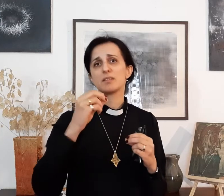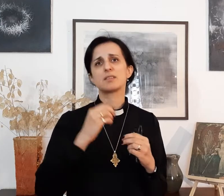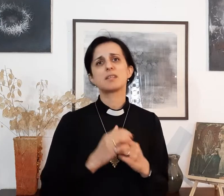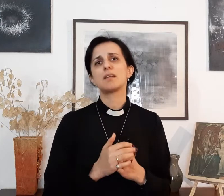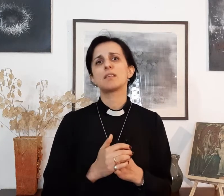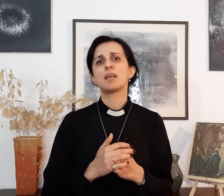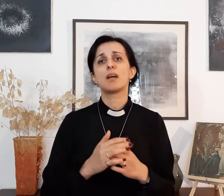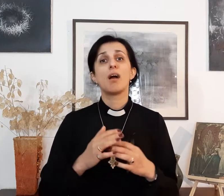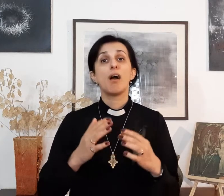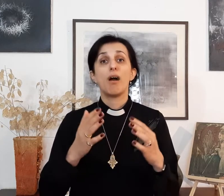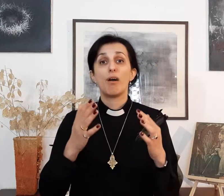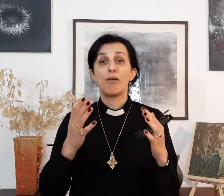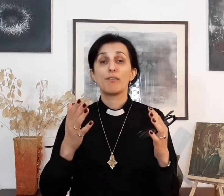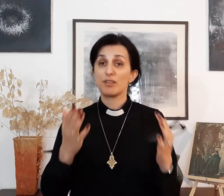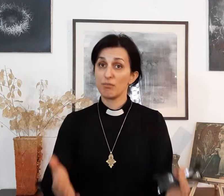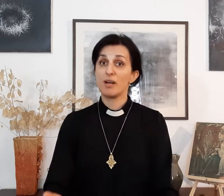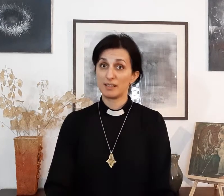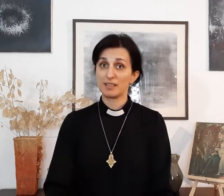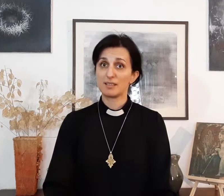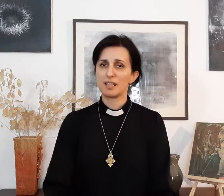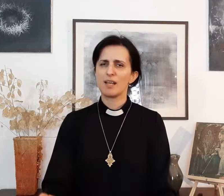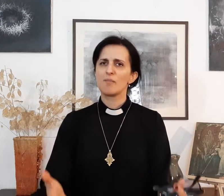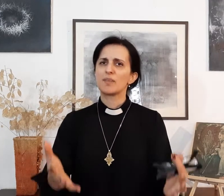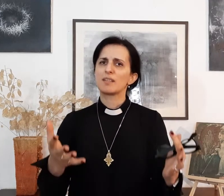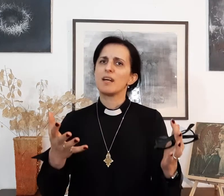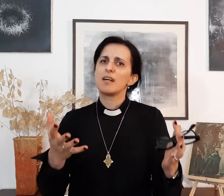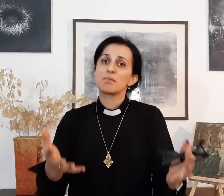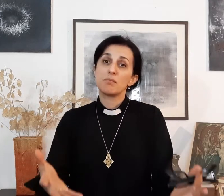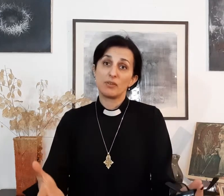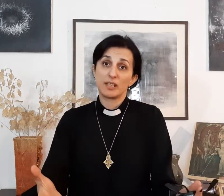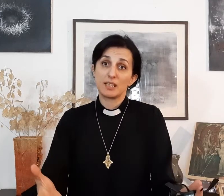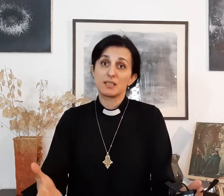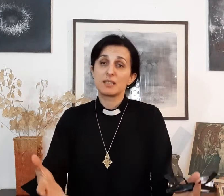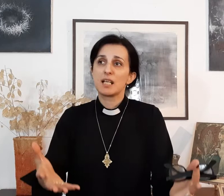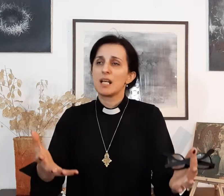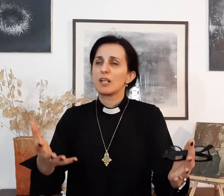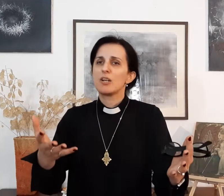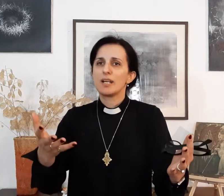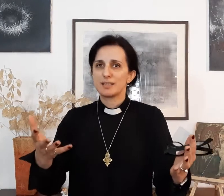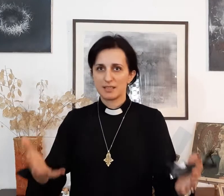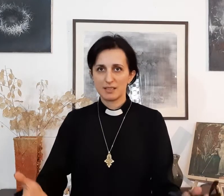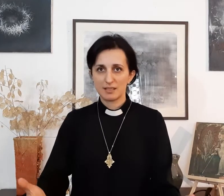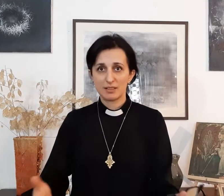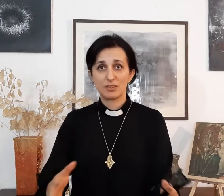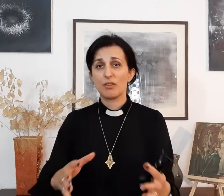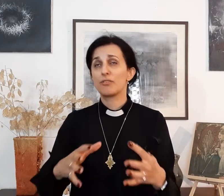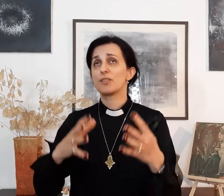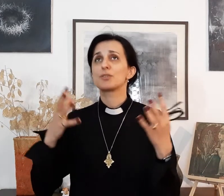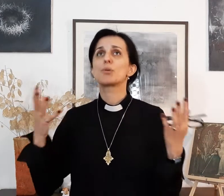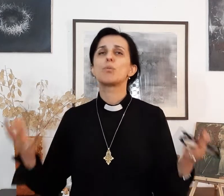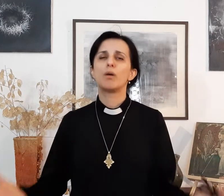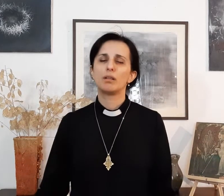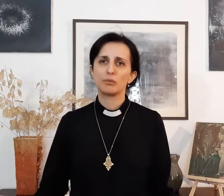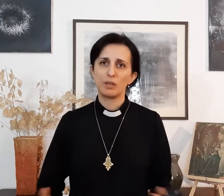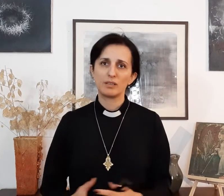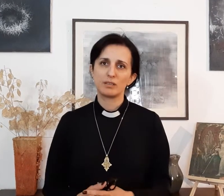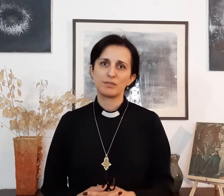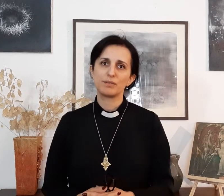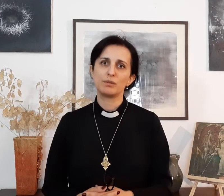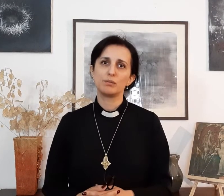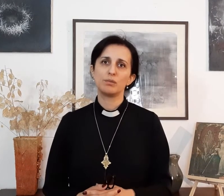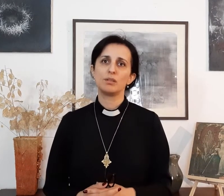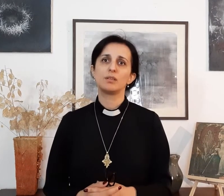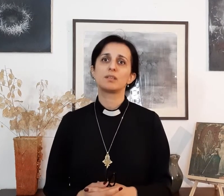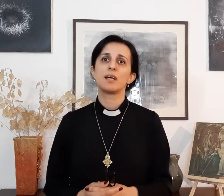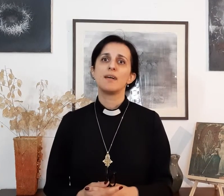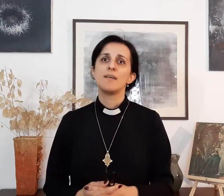same understanding of humanity and harmonious coexistence on this